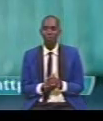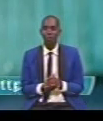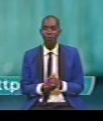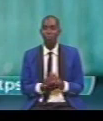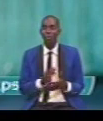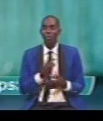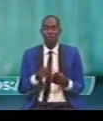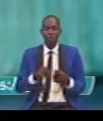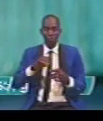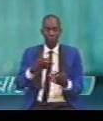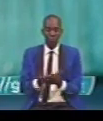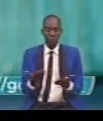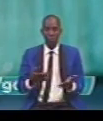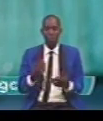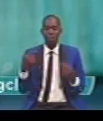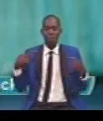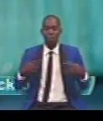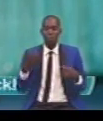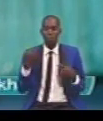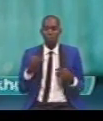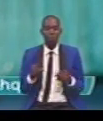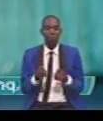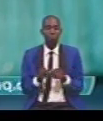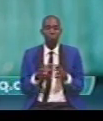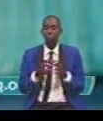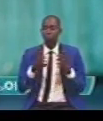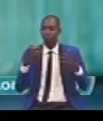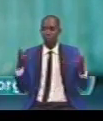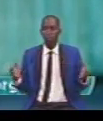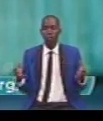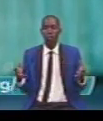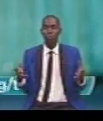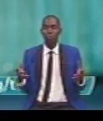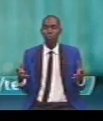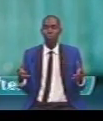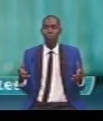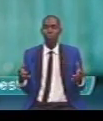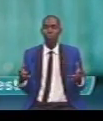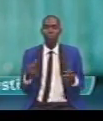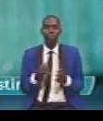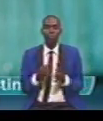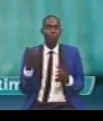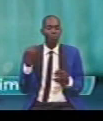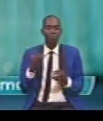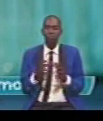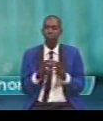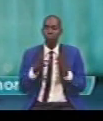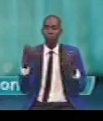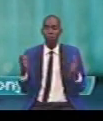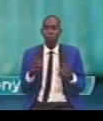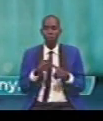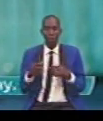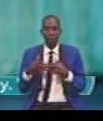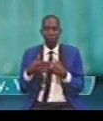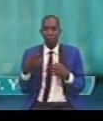was too much. It was too much on my anal. It was too much. But after